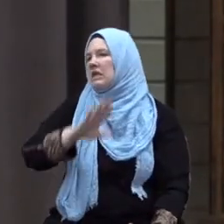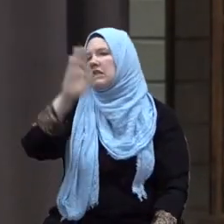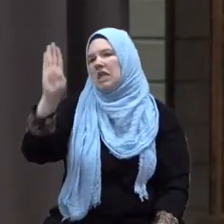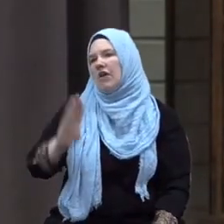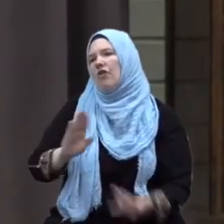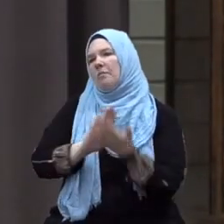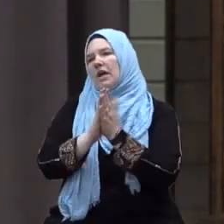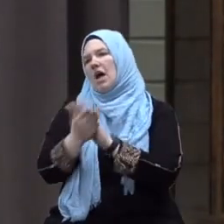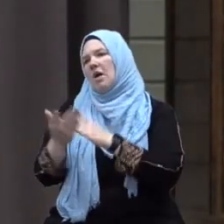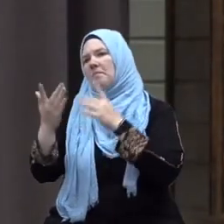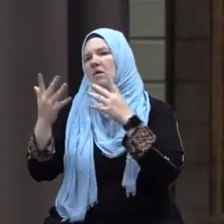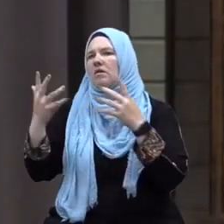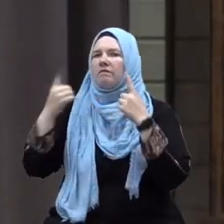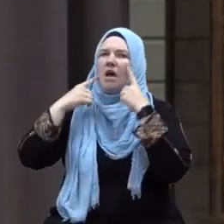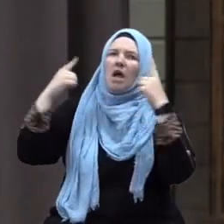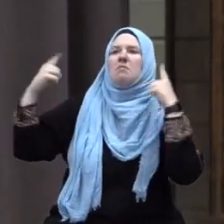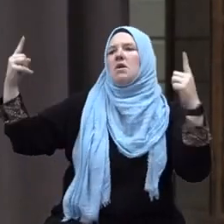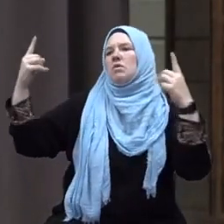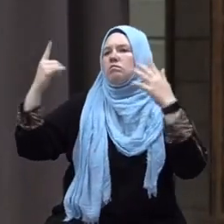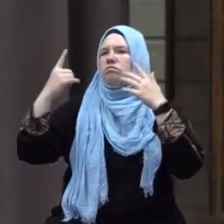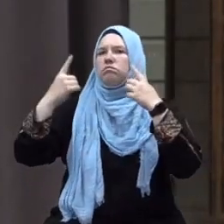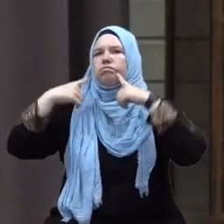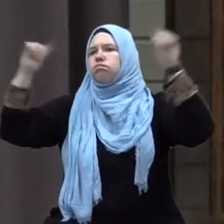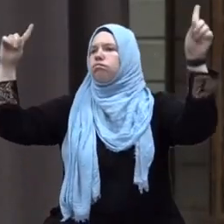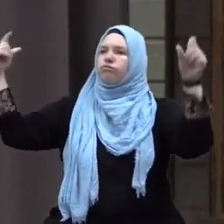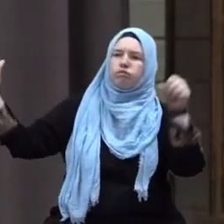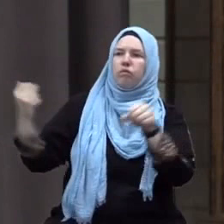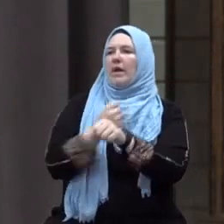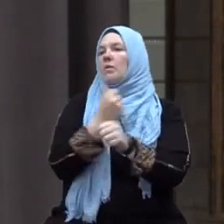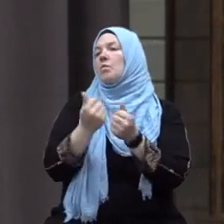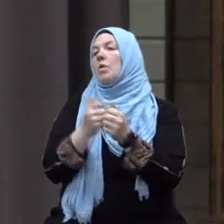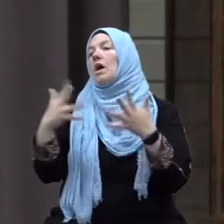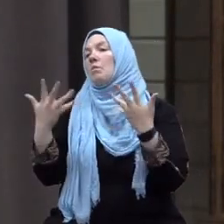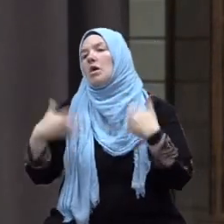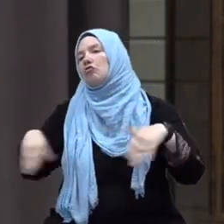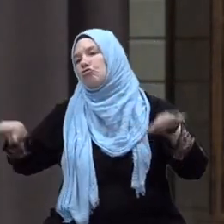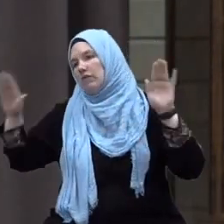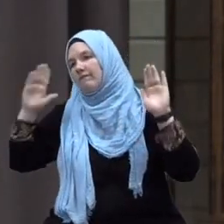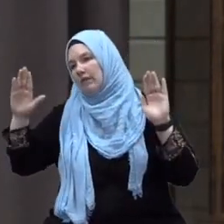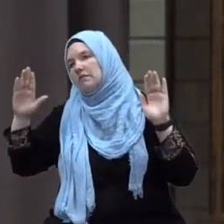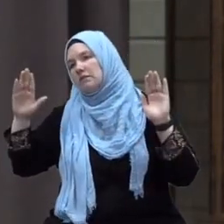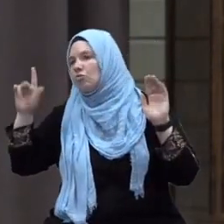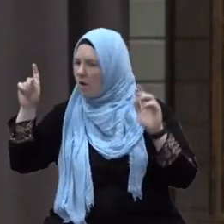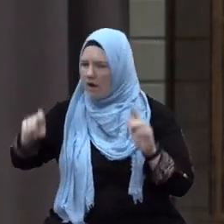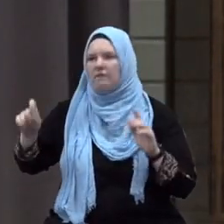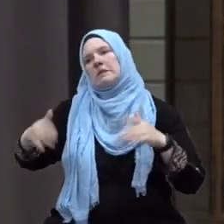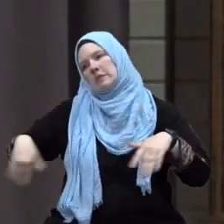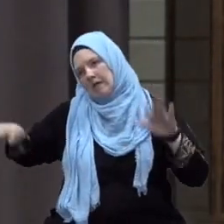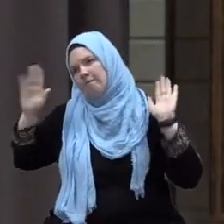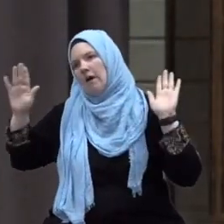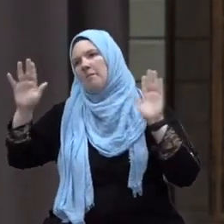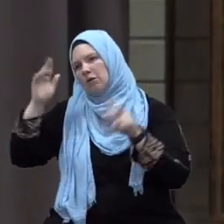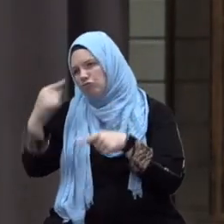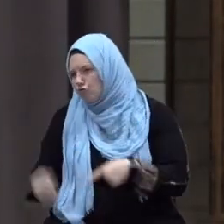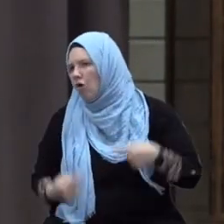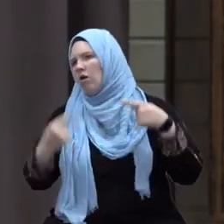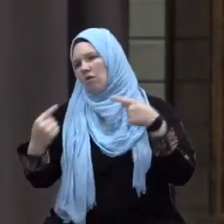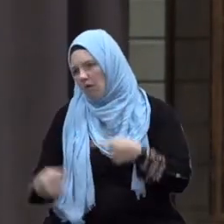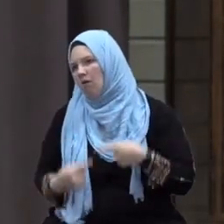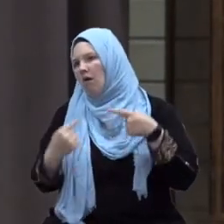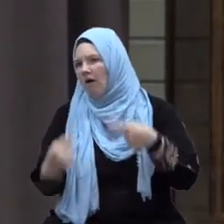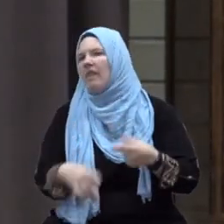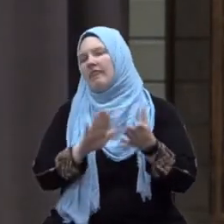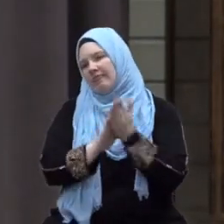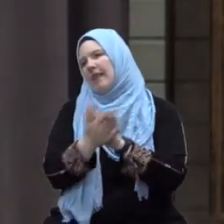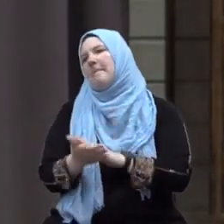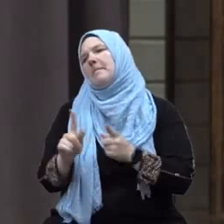sacrifice. An ummah that doesn't sacrifice is an ummah that does not produce anything.